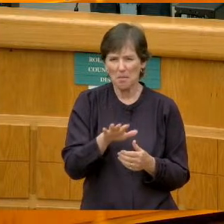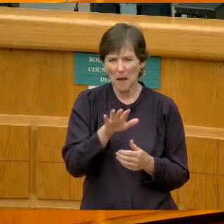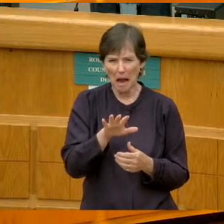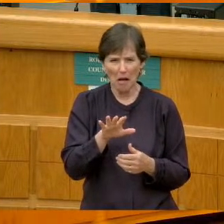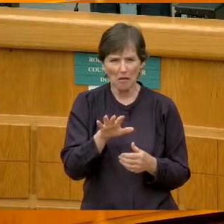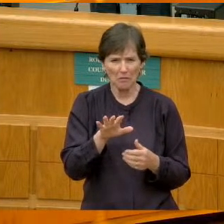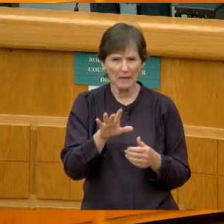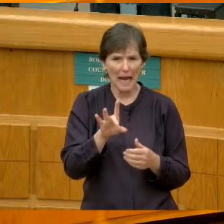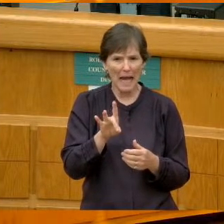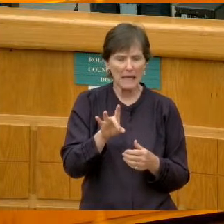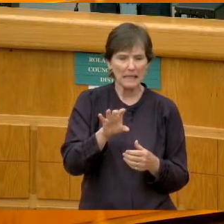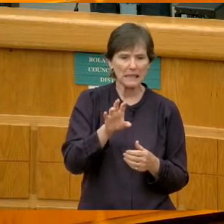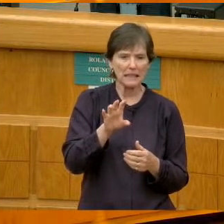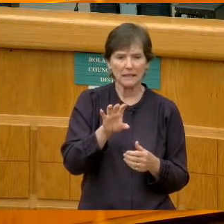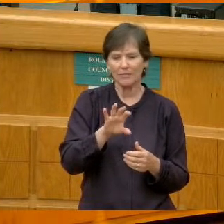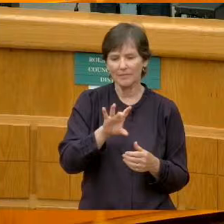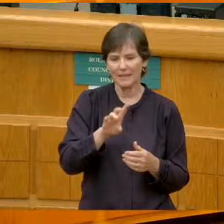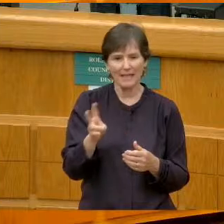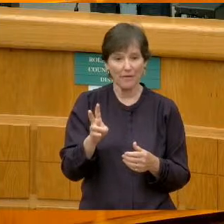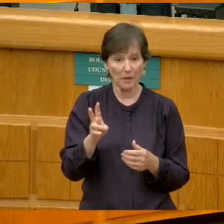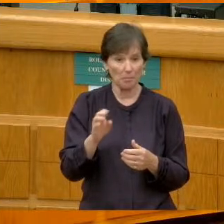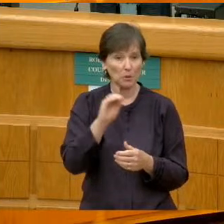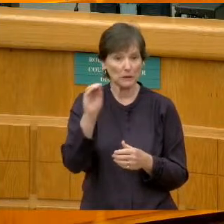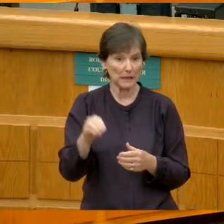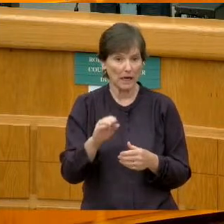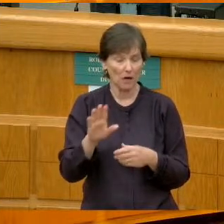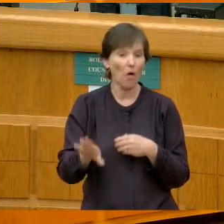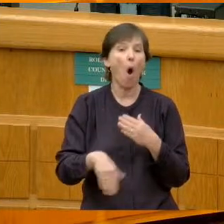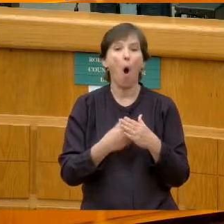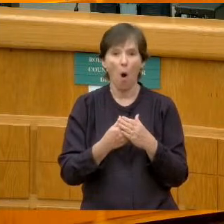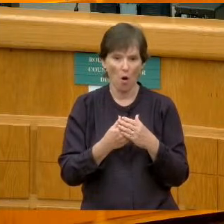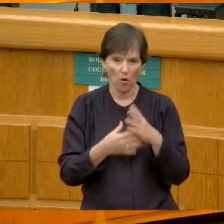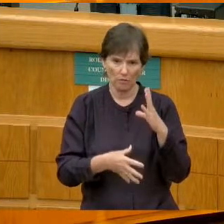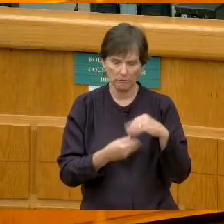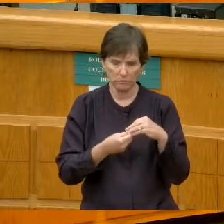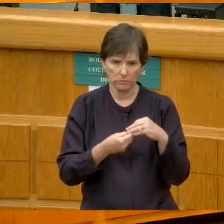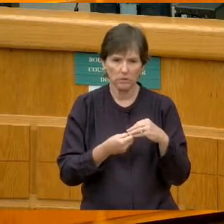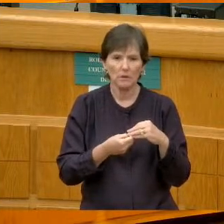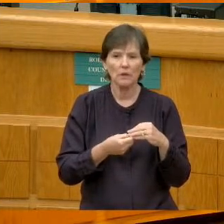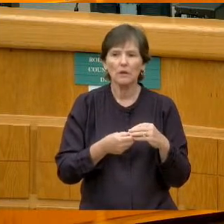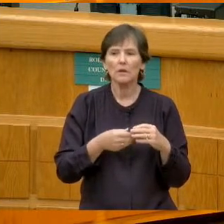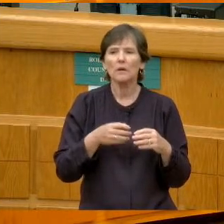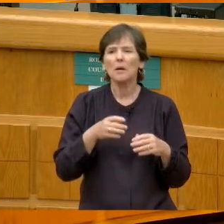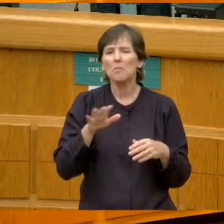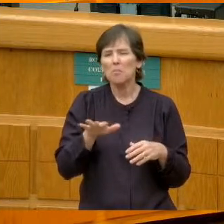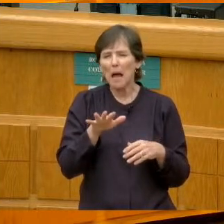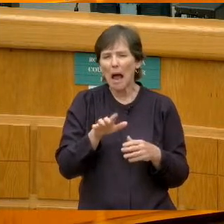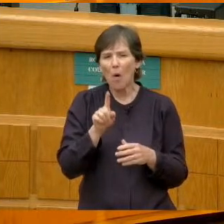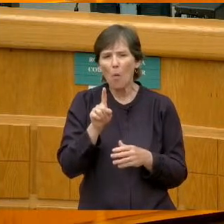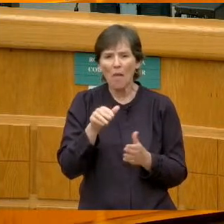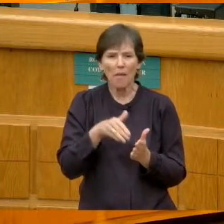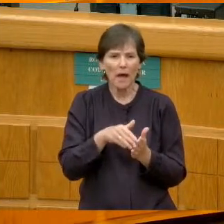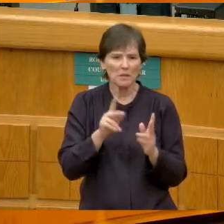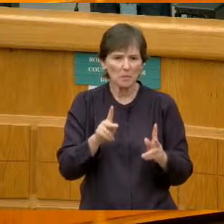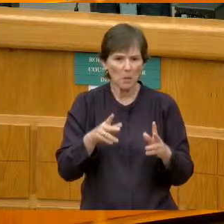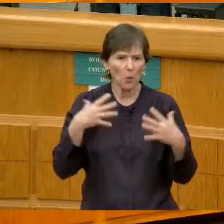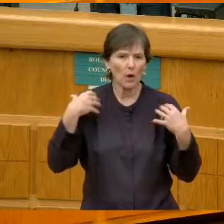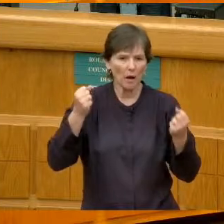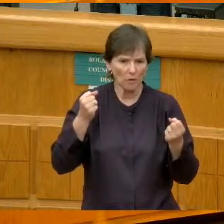the cases. And so we have just under 1,000 persons now that have recovered, and we have 75